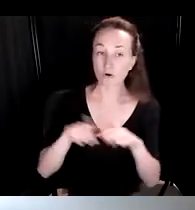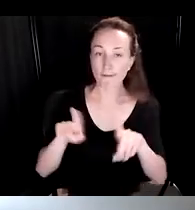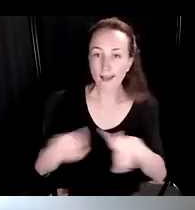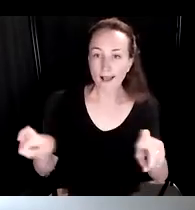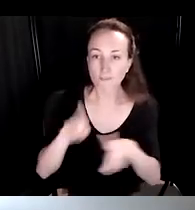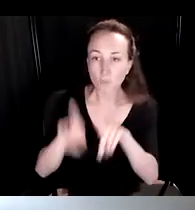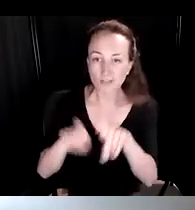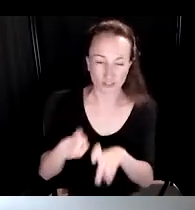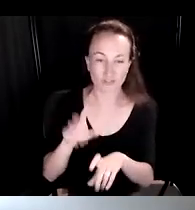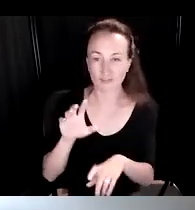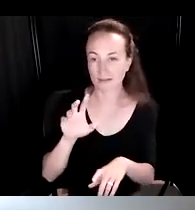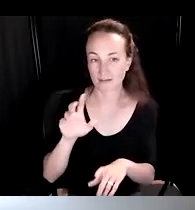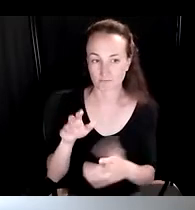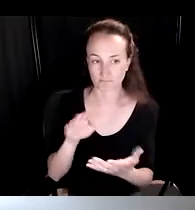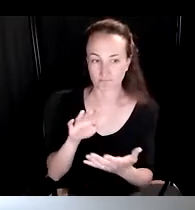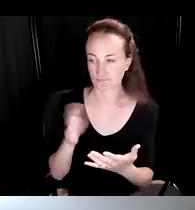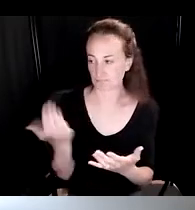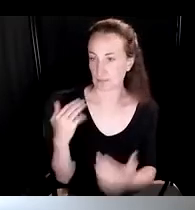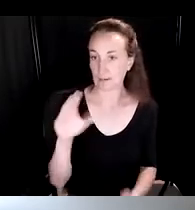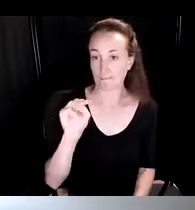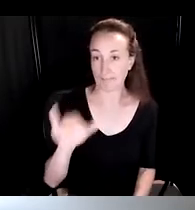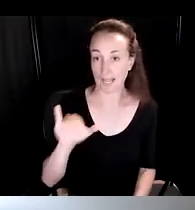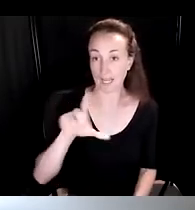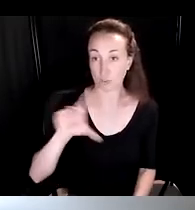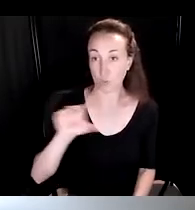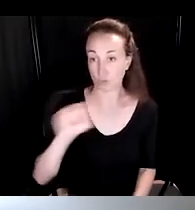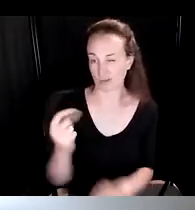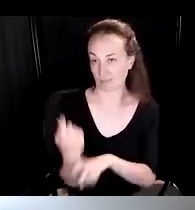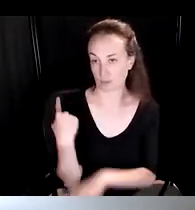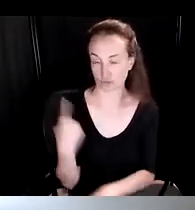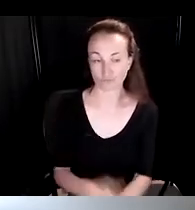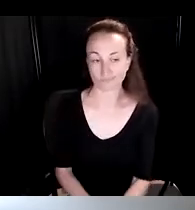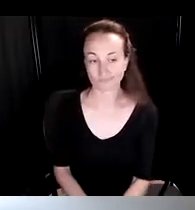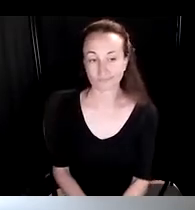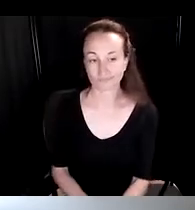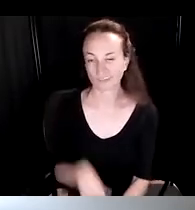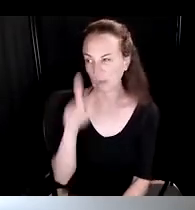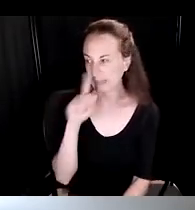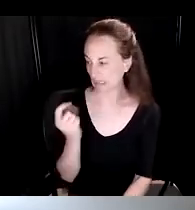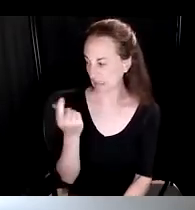mention, even though it's on the slide, in May 2020. So a little bit over a year.